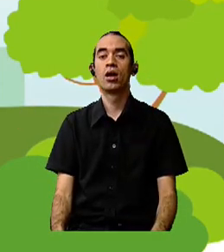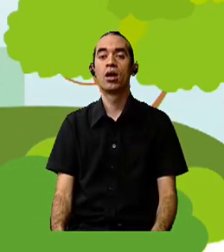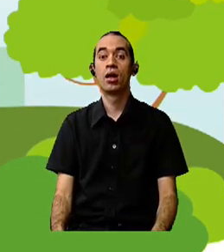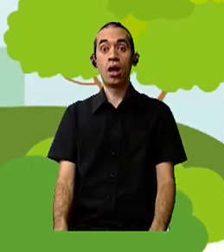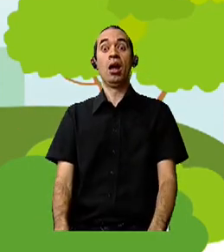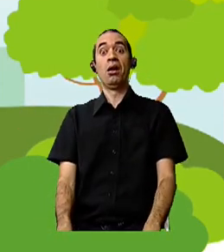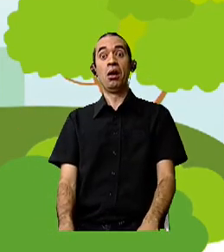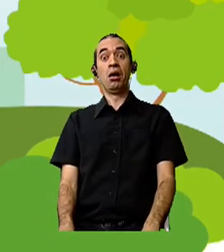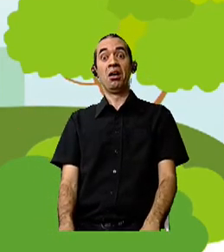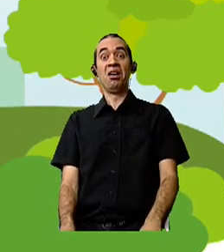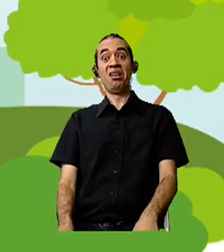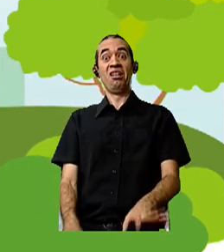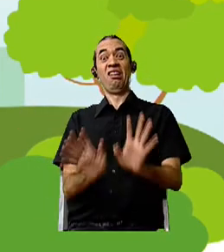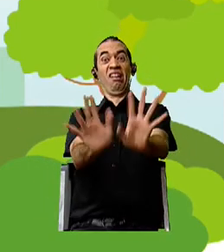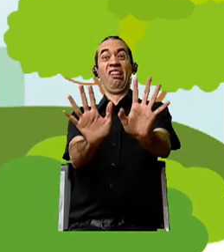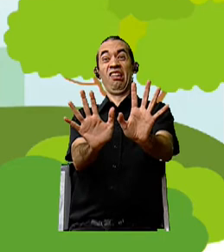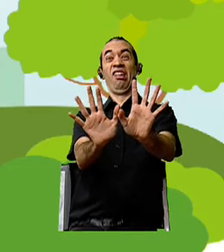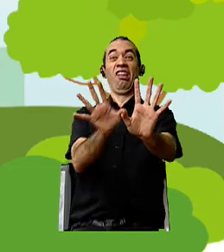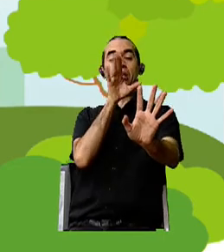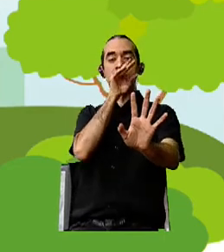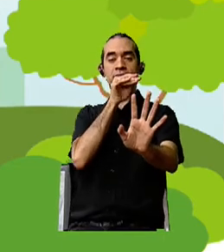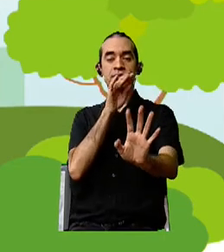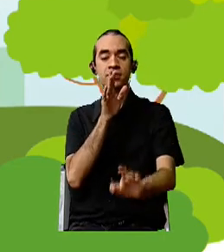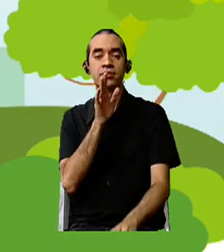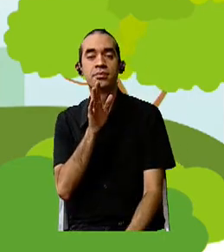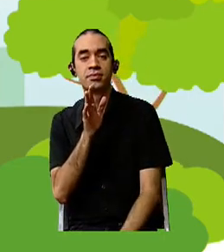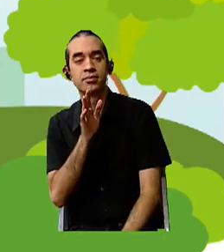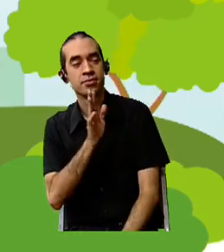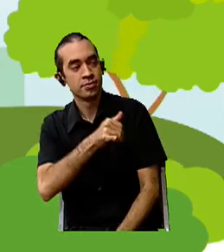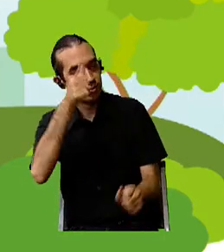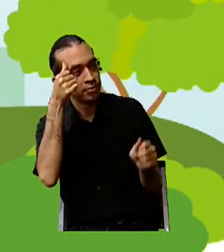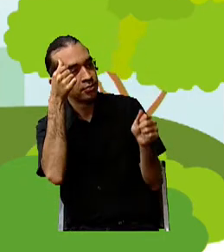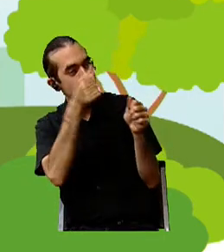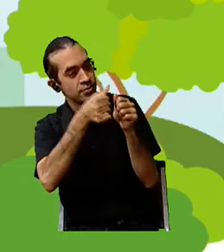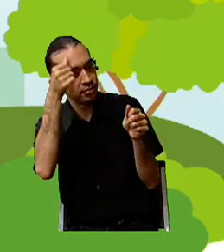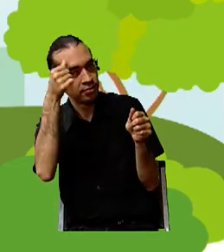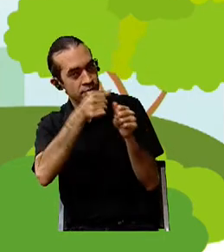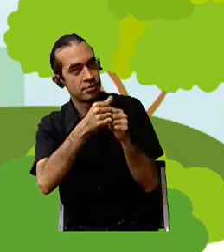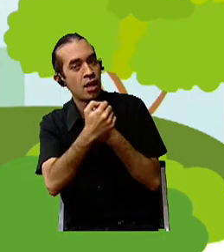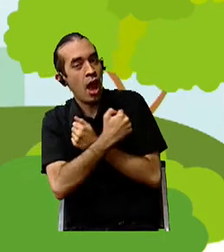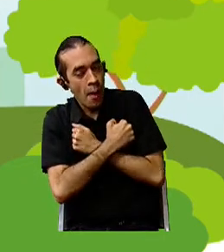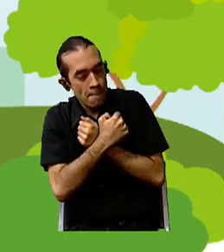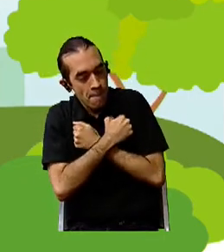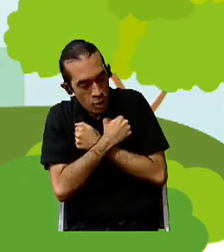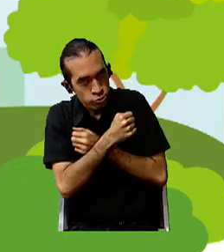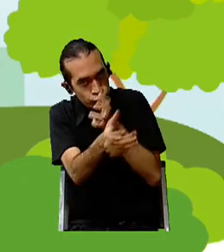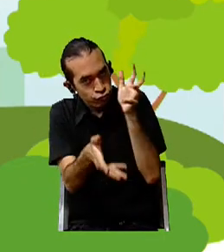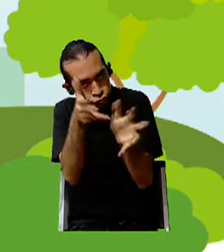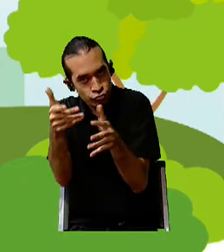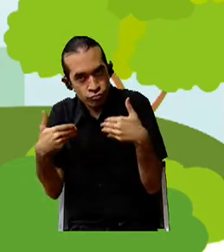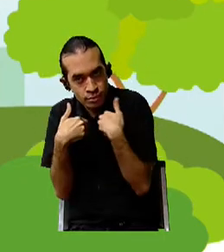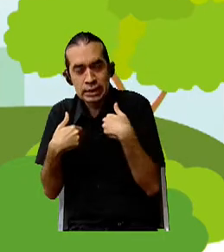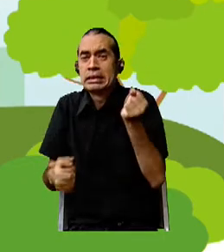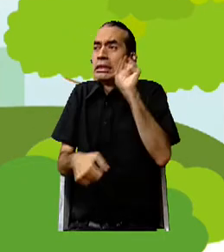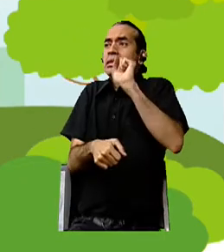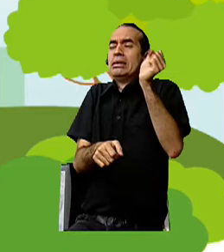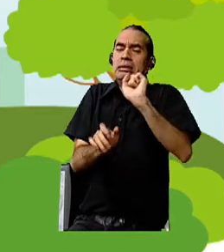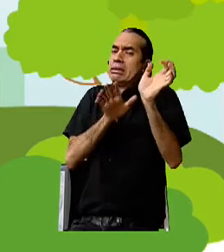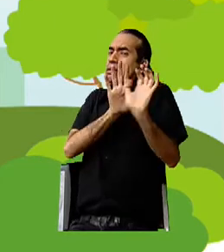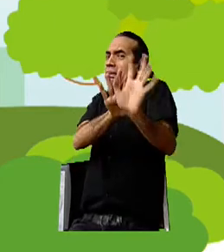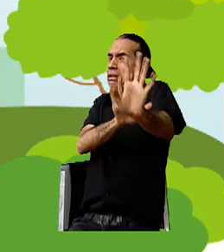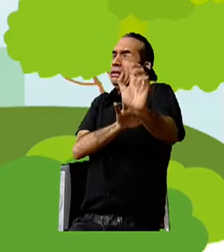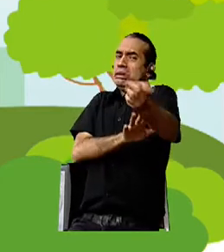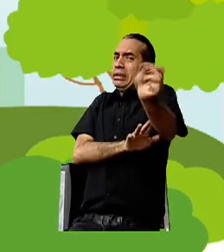I don't like that animal! Chuli, remember, we have to love and take care of animals. Yes, but I don't like